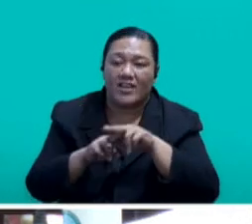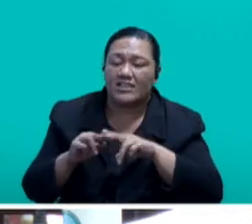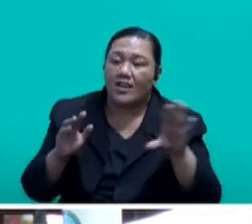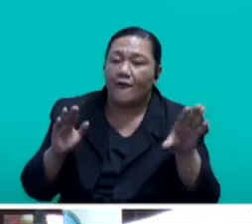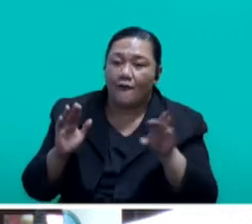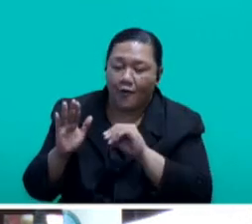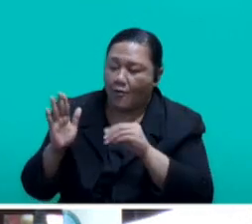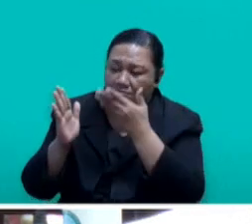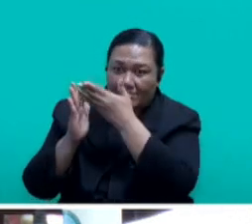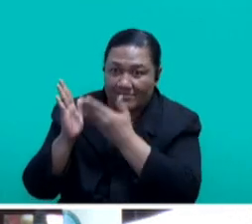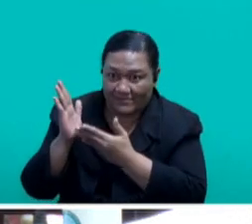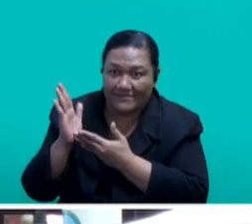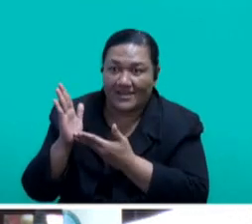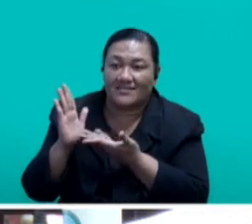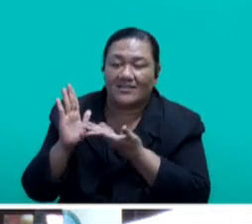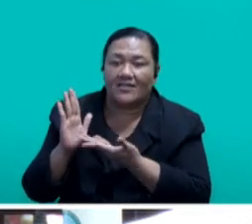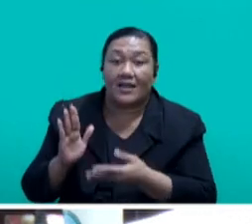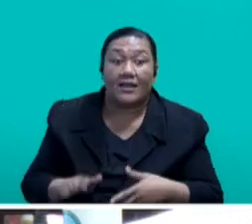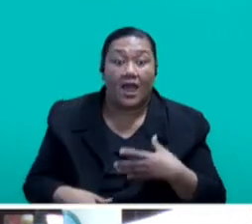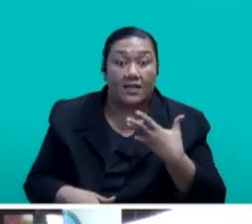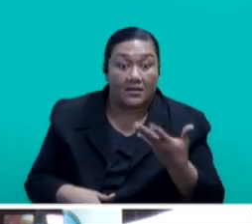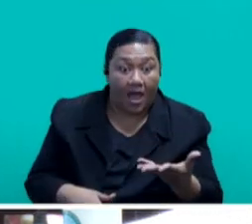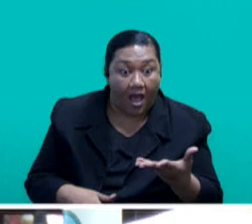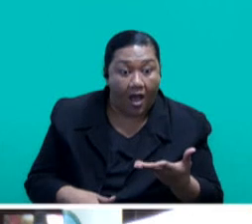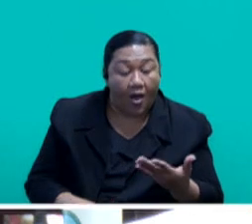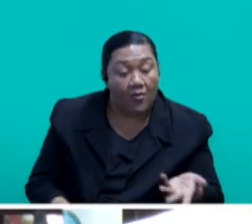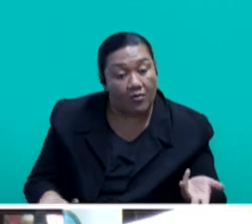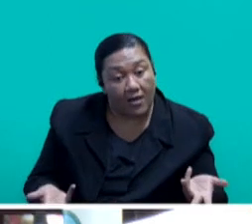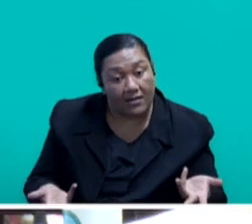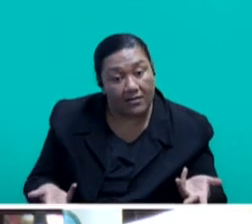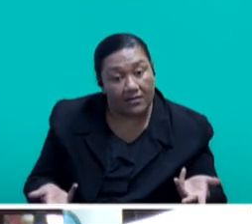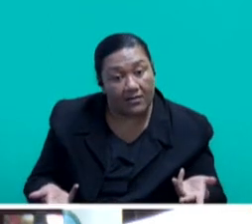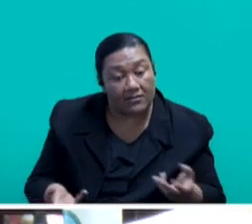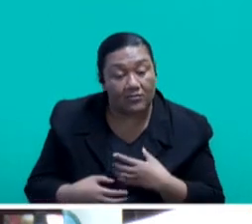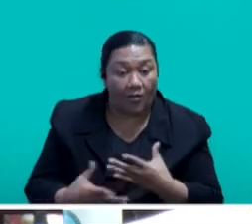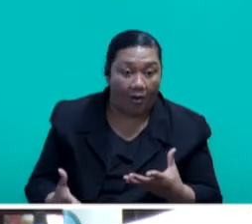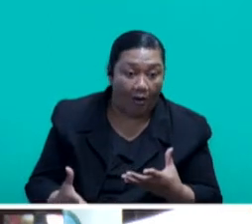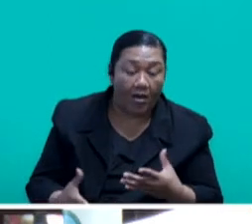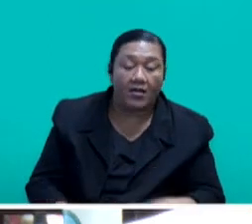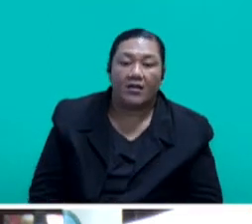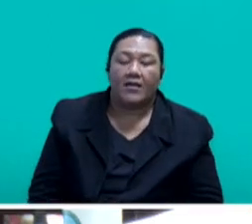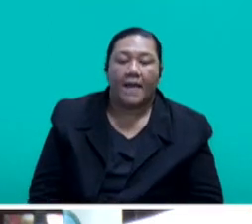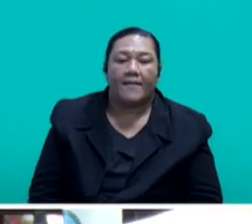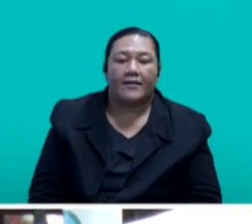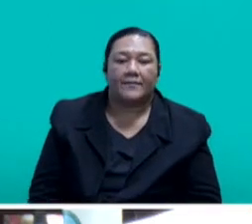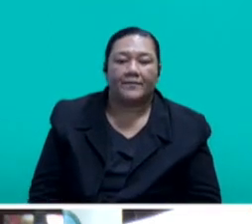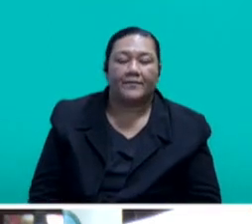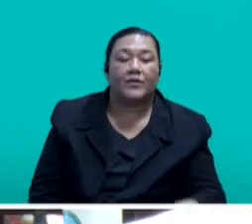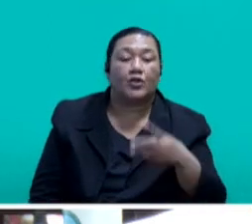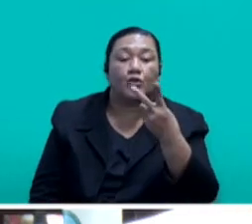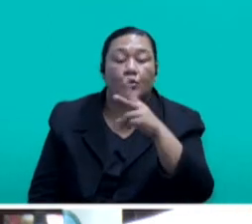Well, they fell short. They fell short, Mr. Speaker, big time, from